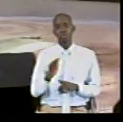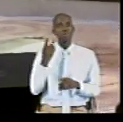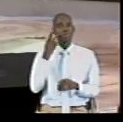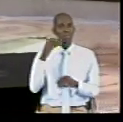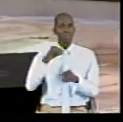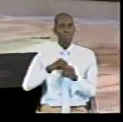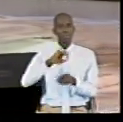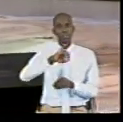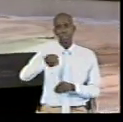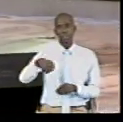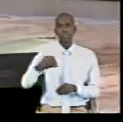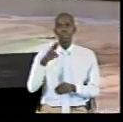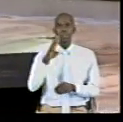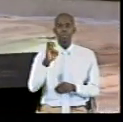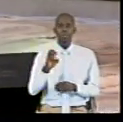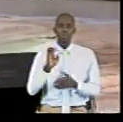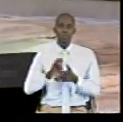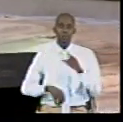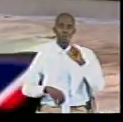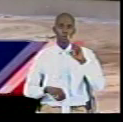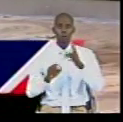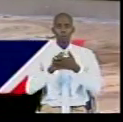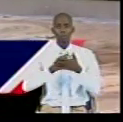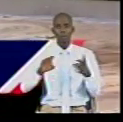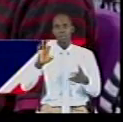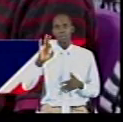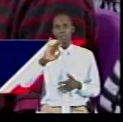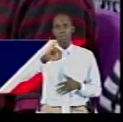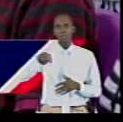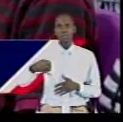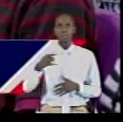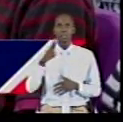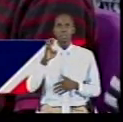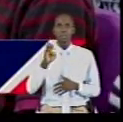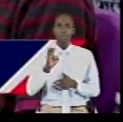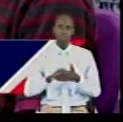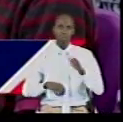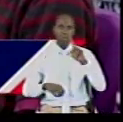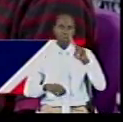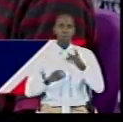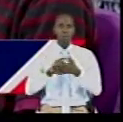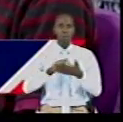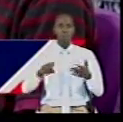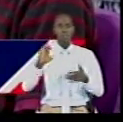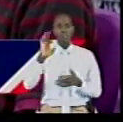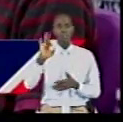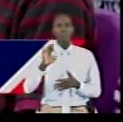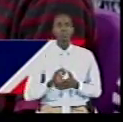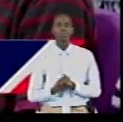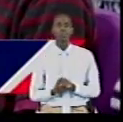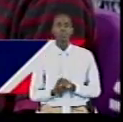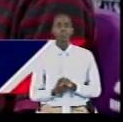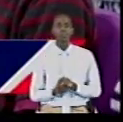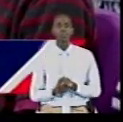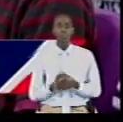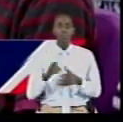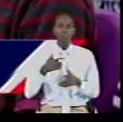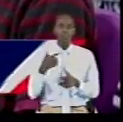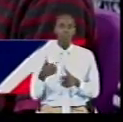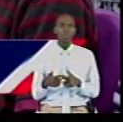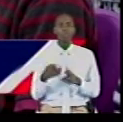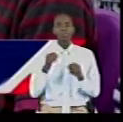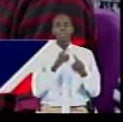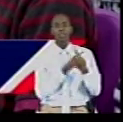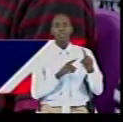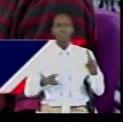1, reading from verse 9. Jeremiah chapter 1, verse 9. Then the Lord put